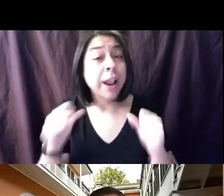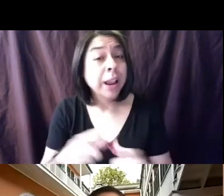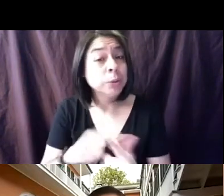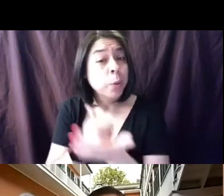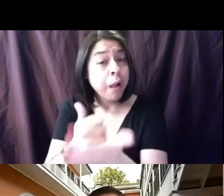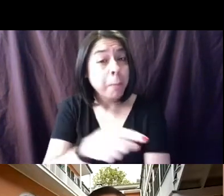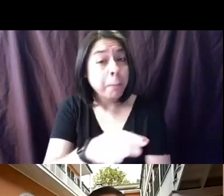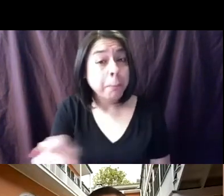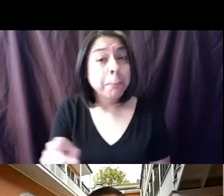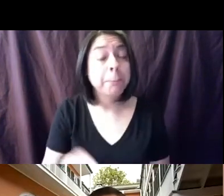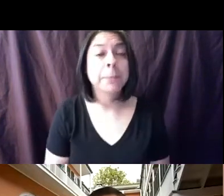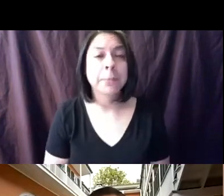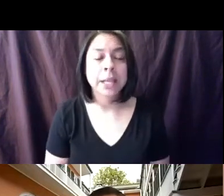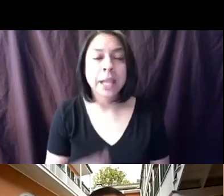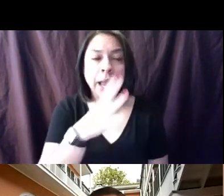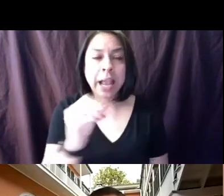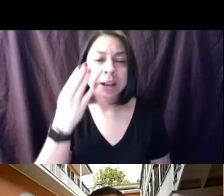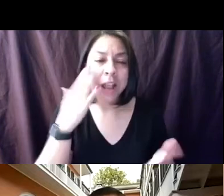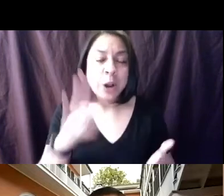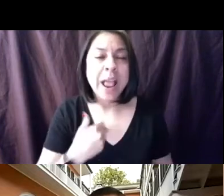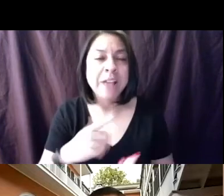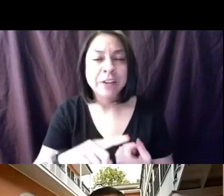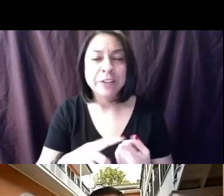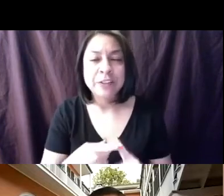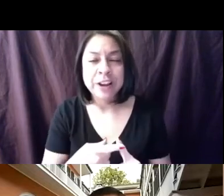And I don't know, I have a friend that said,